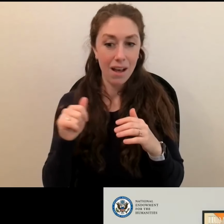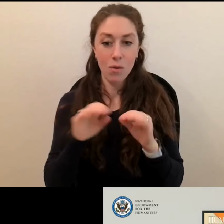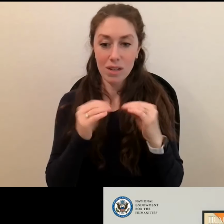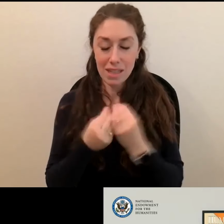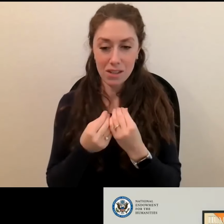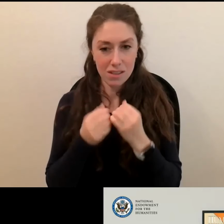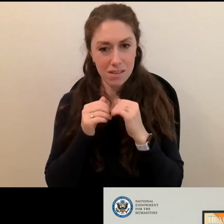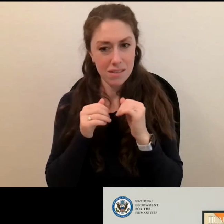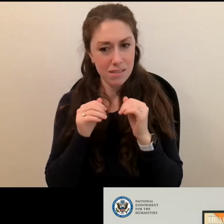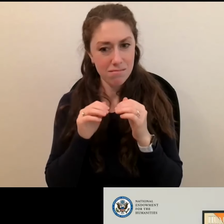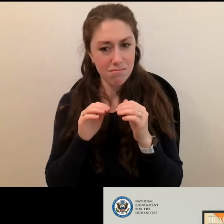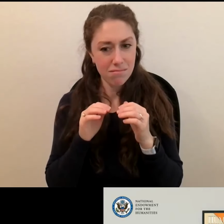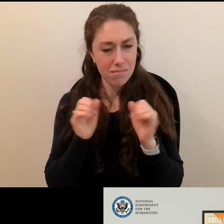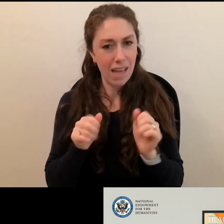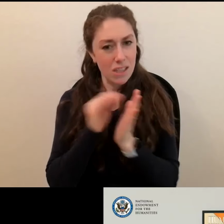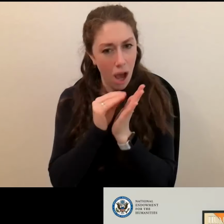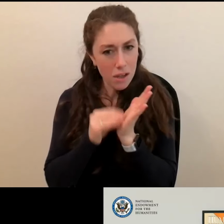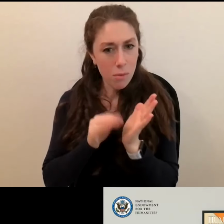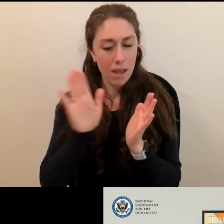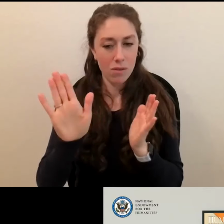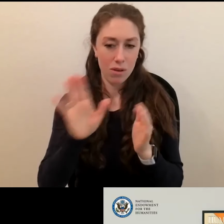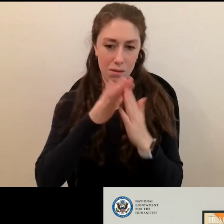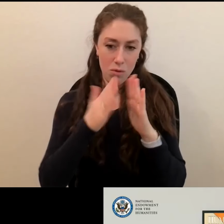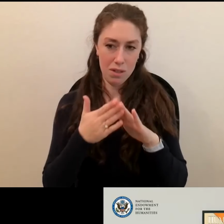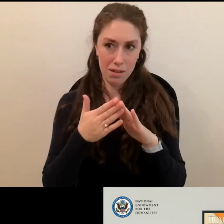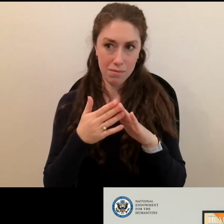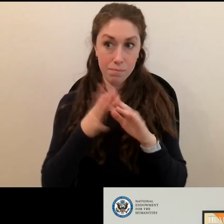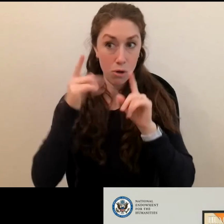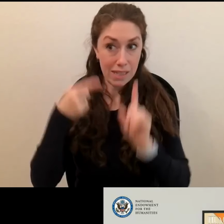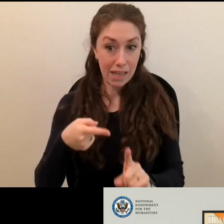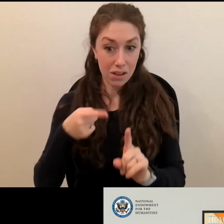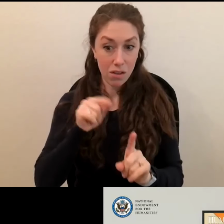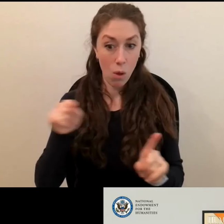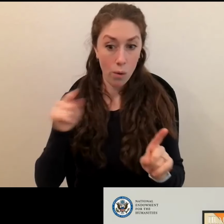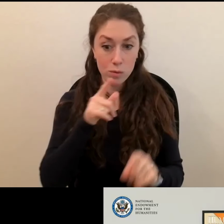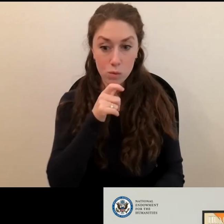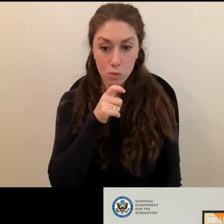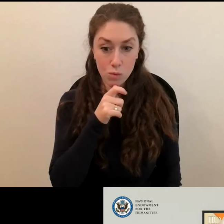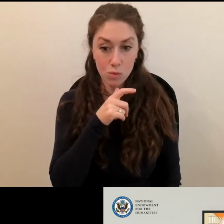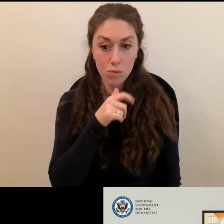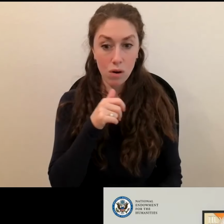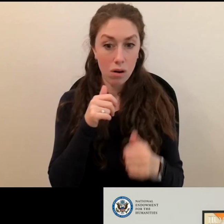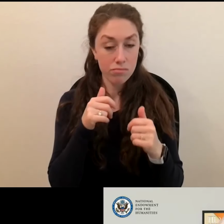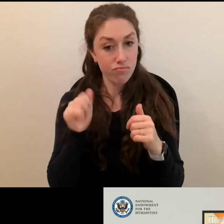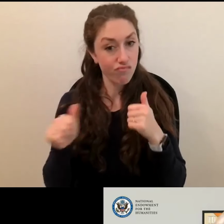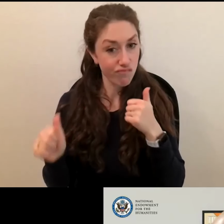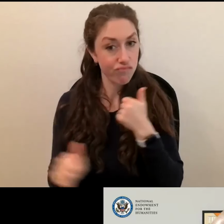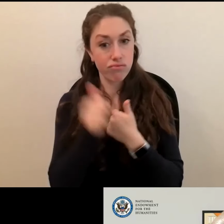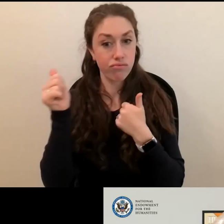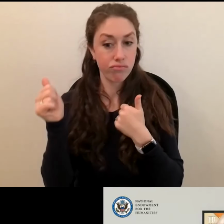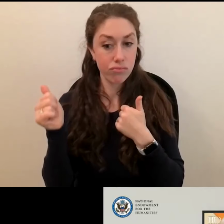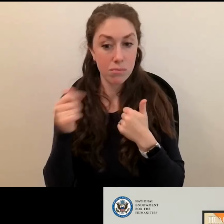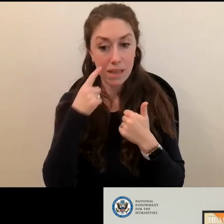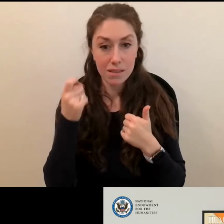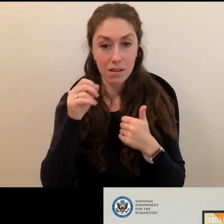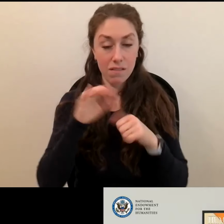document your community, particularly those that are under threat due to climate